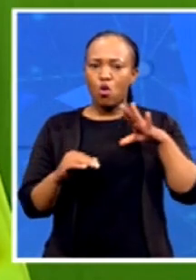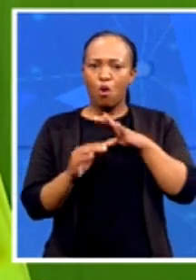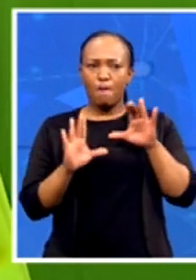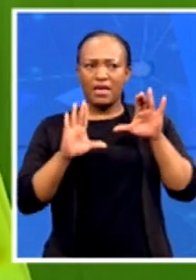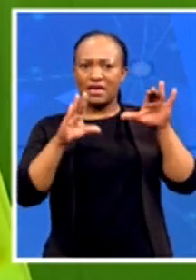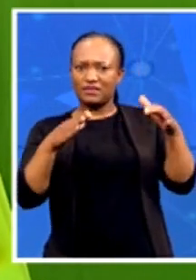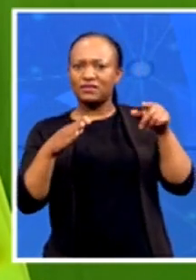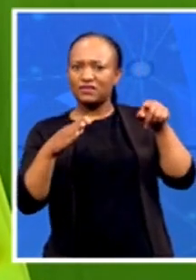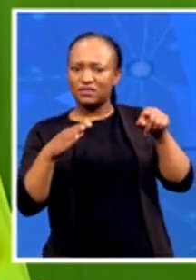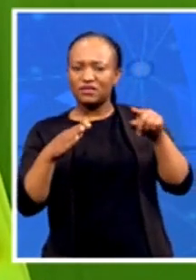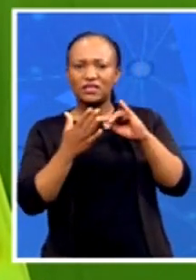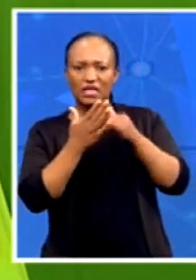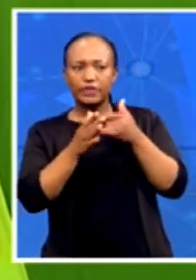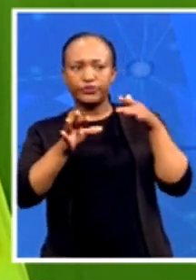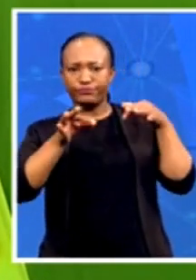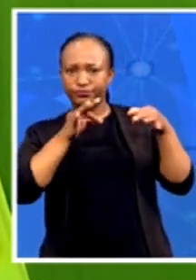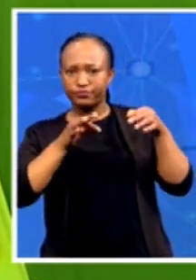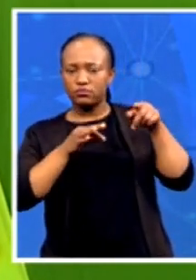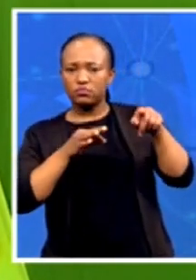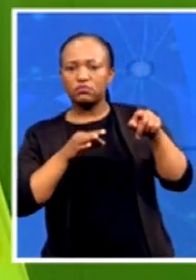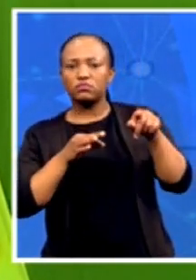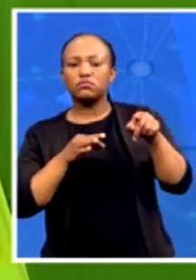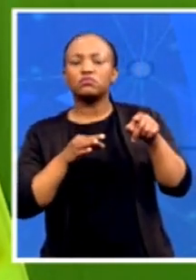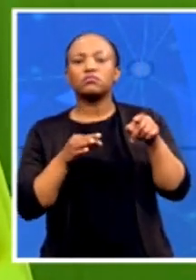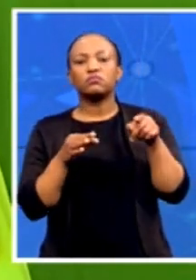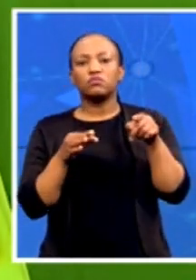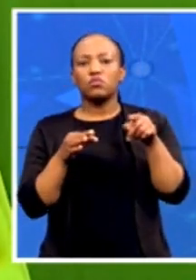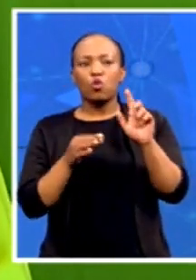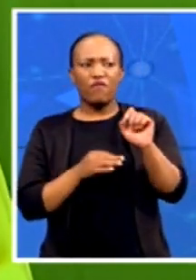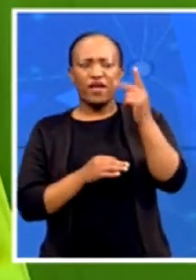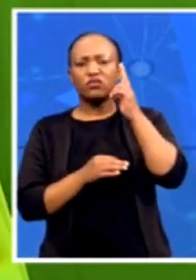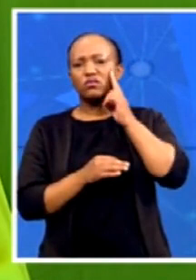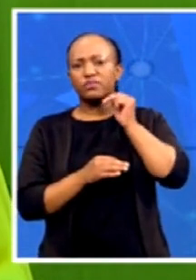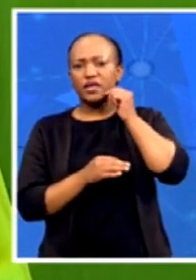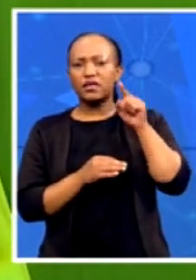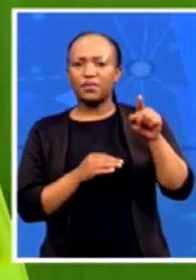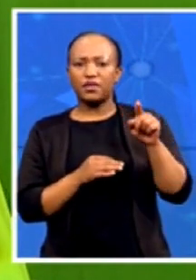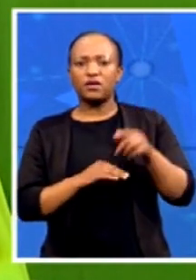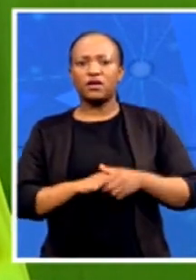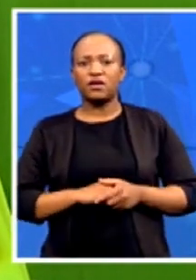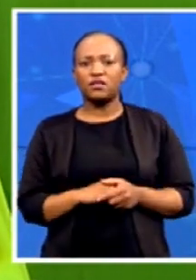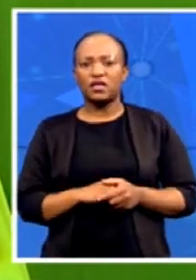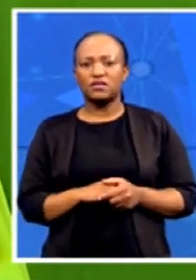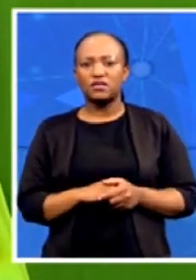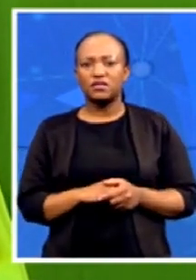that by 1st of November, South Africans will be dying from